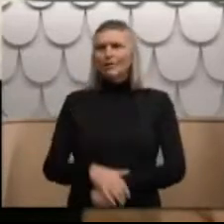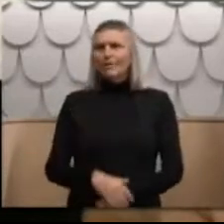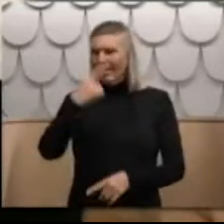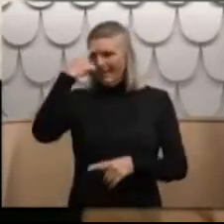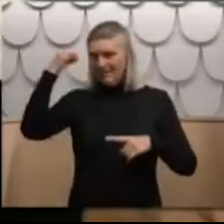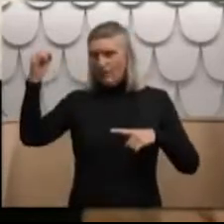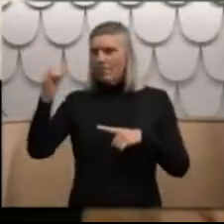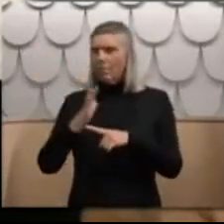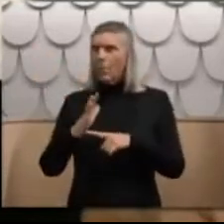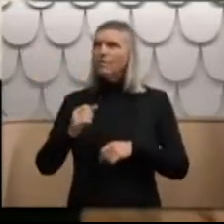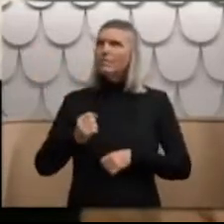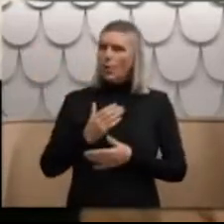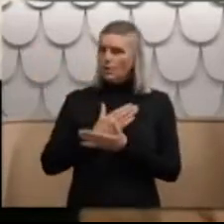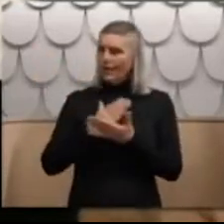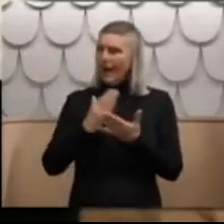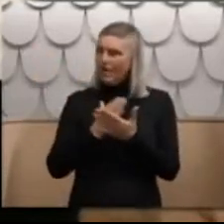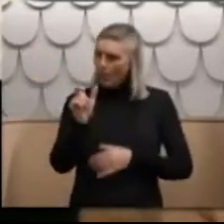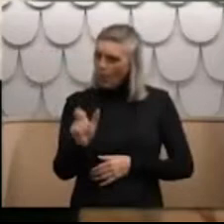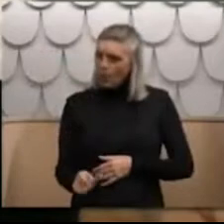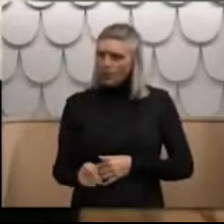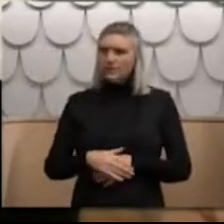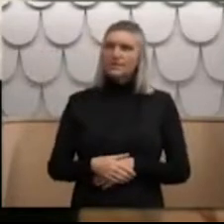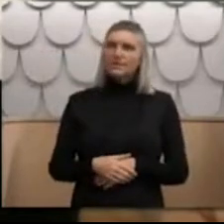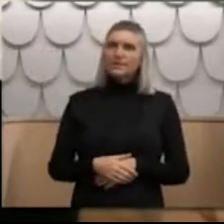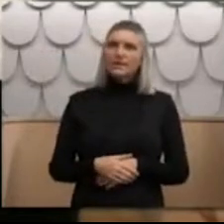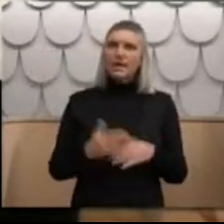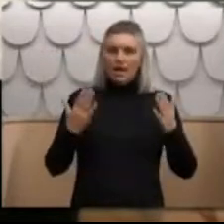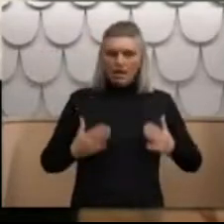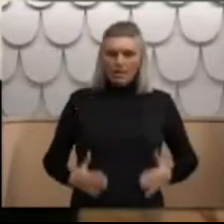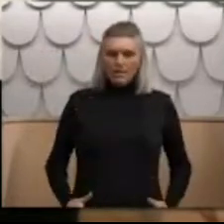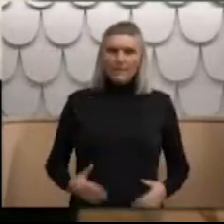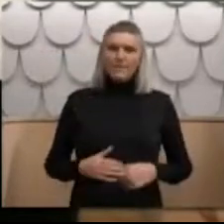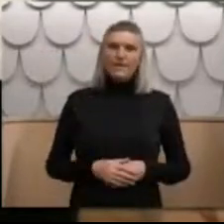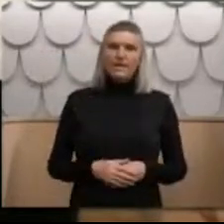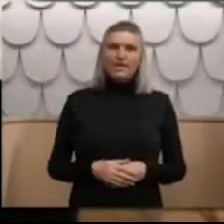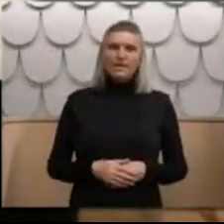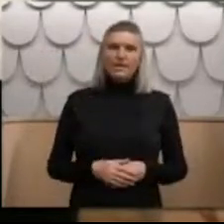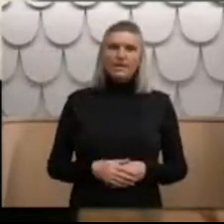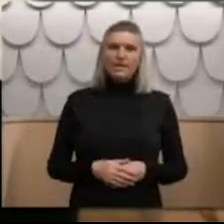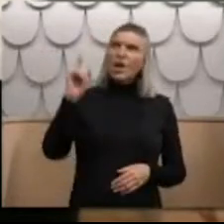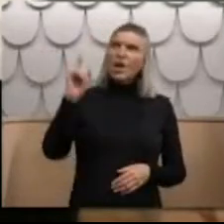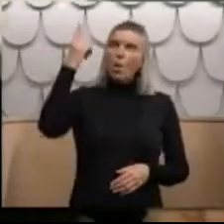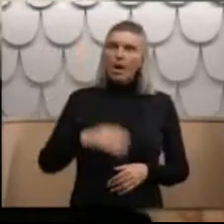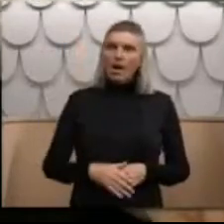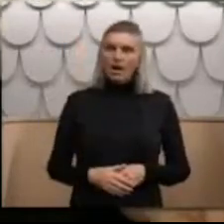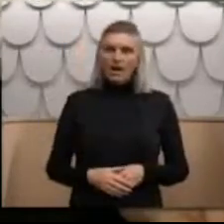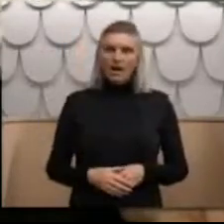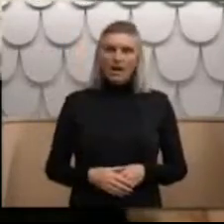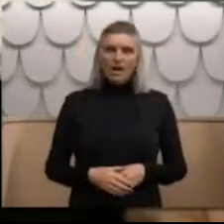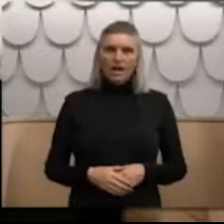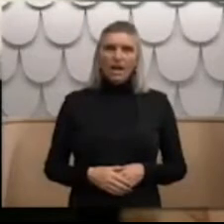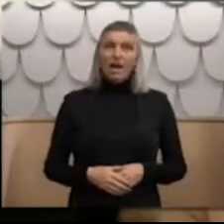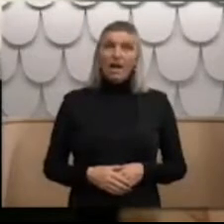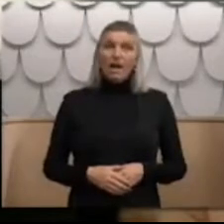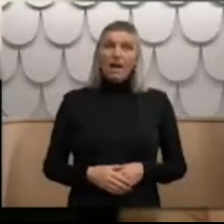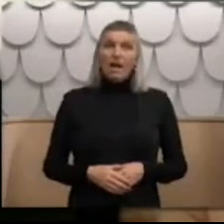our kōrero to have those words pepe, io and toa, yeah. Because you really believe in those understandings, eh?